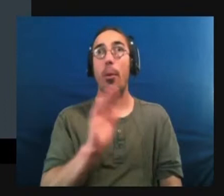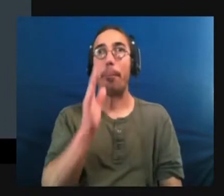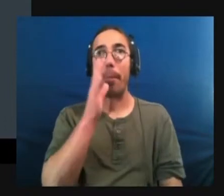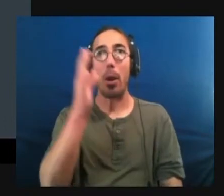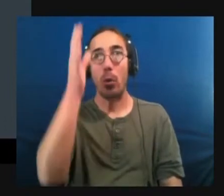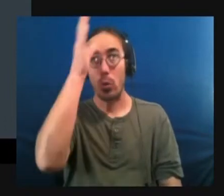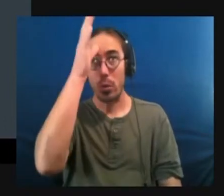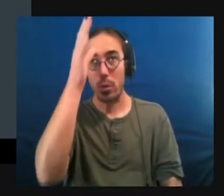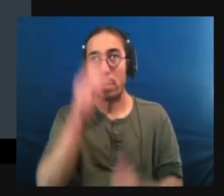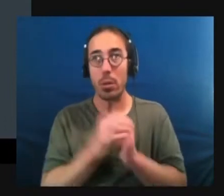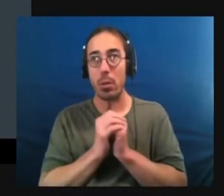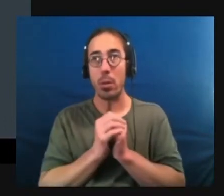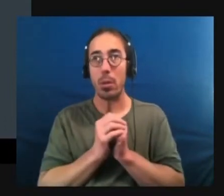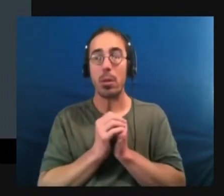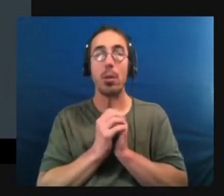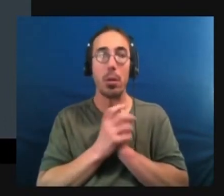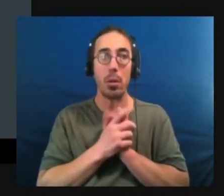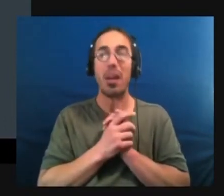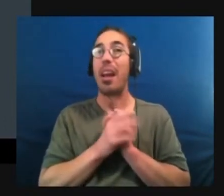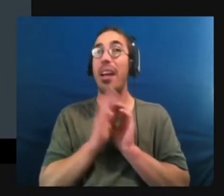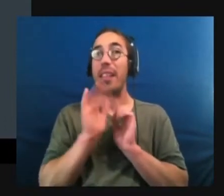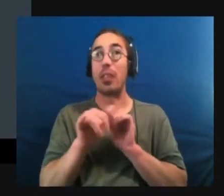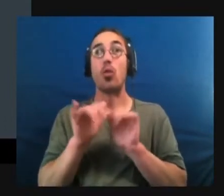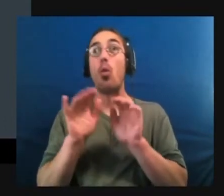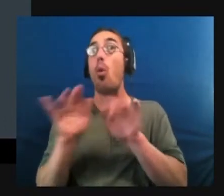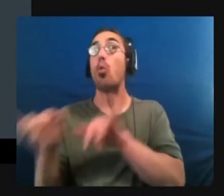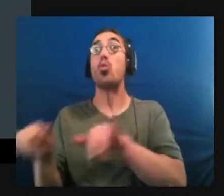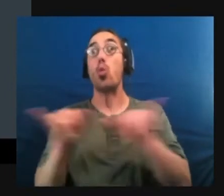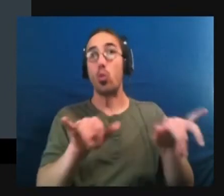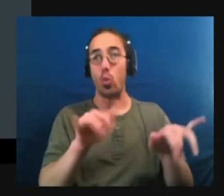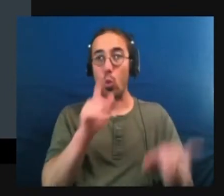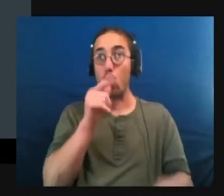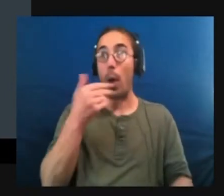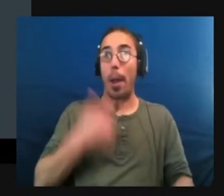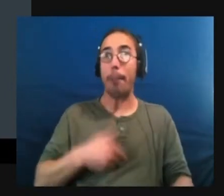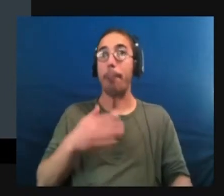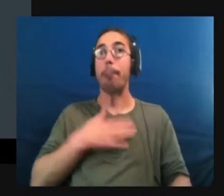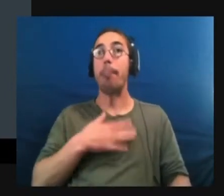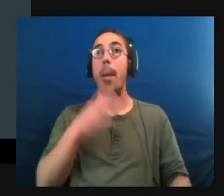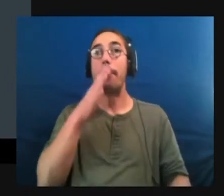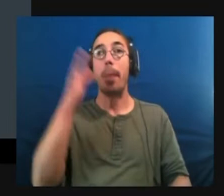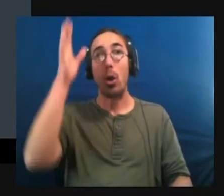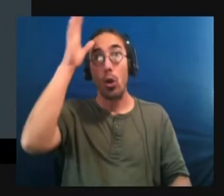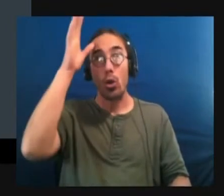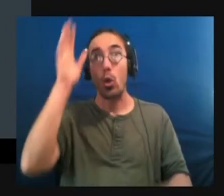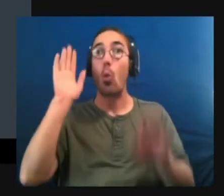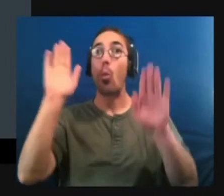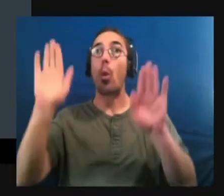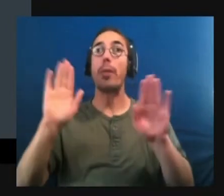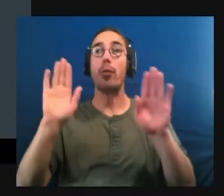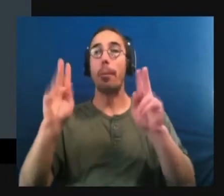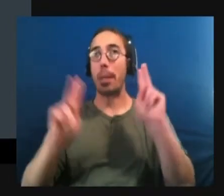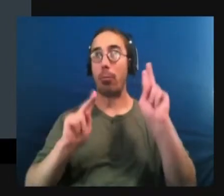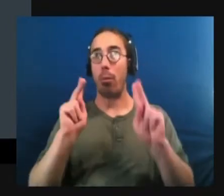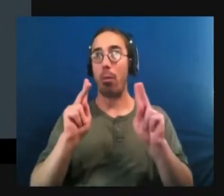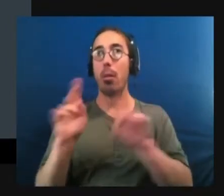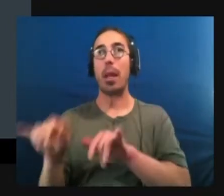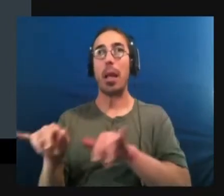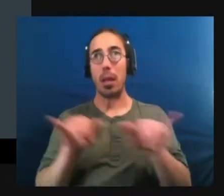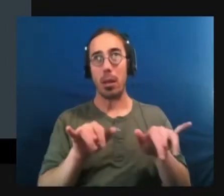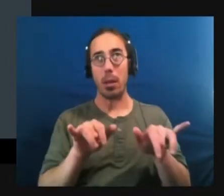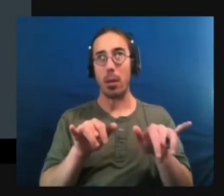is also me. My parents are wonderful people, and